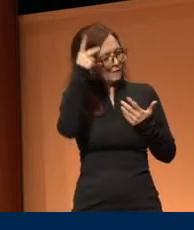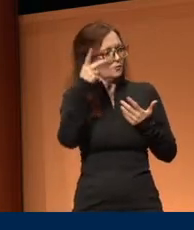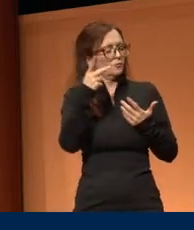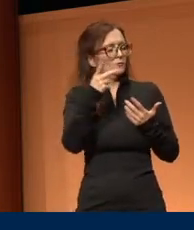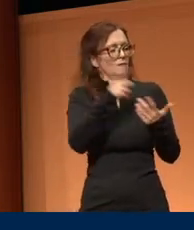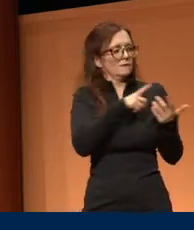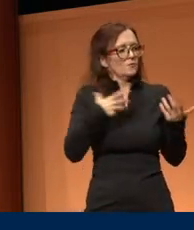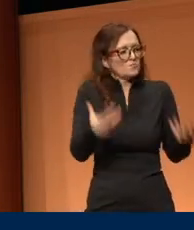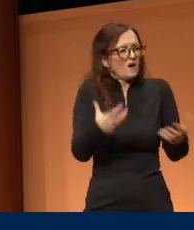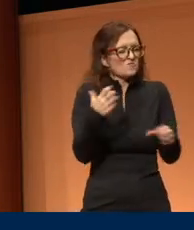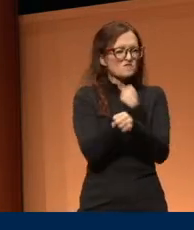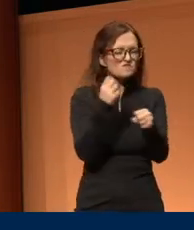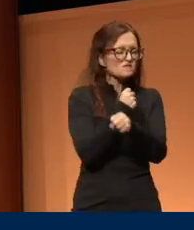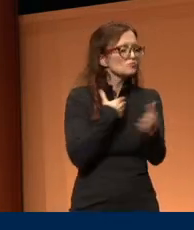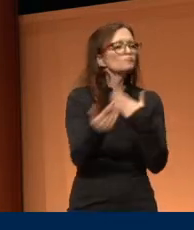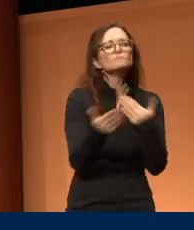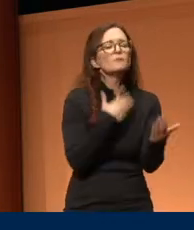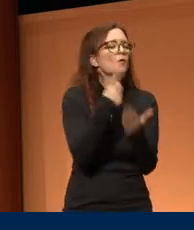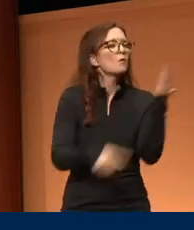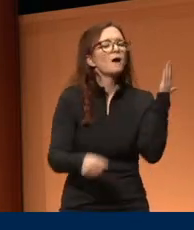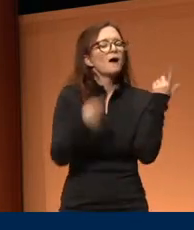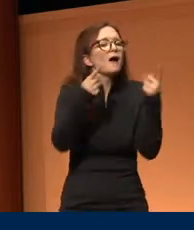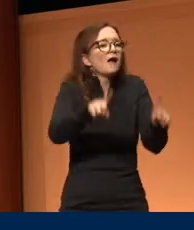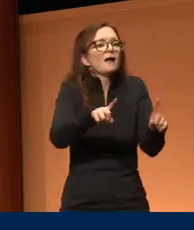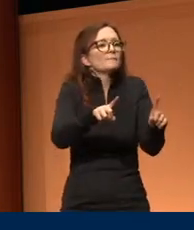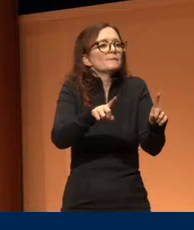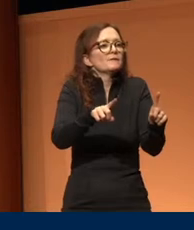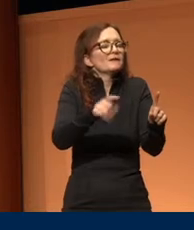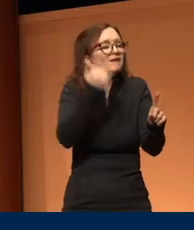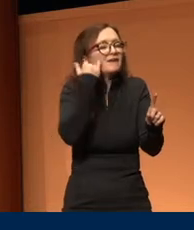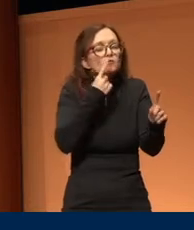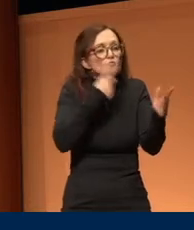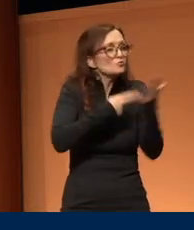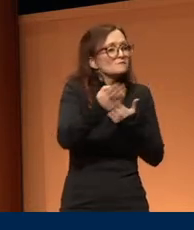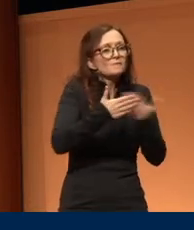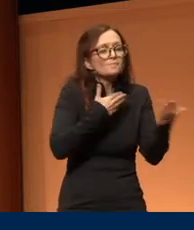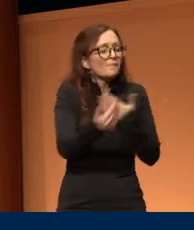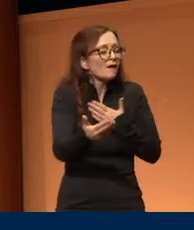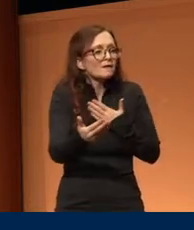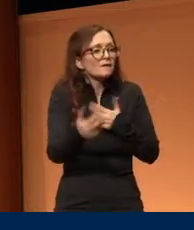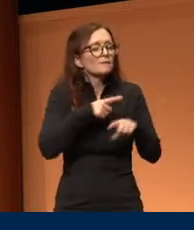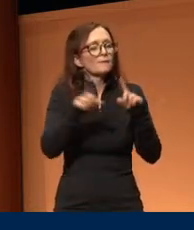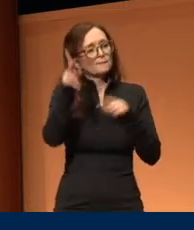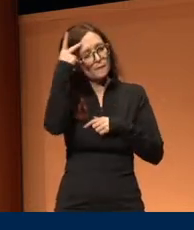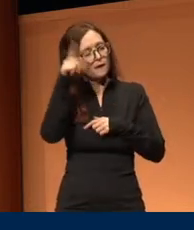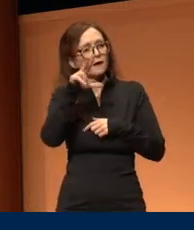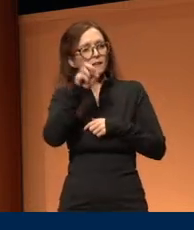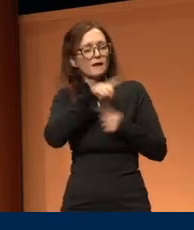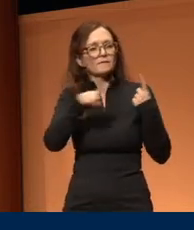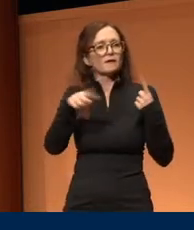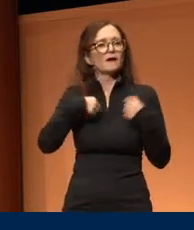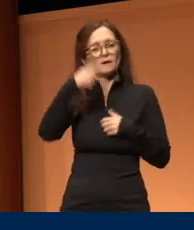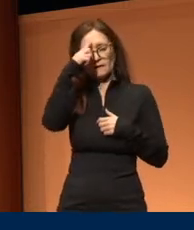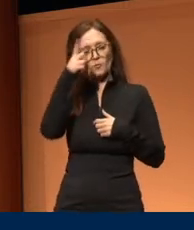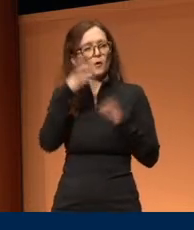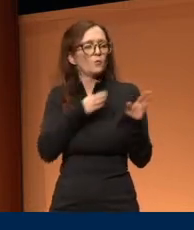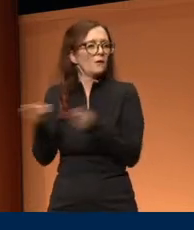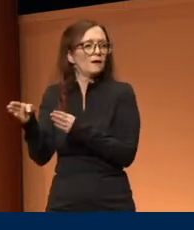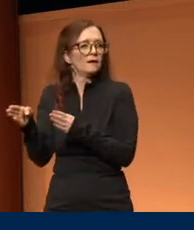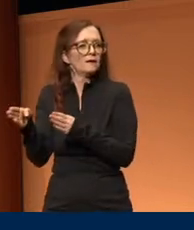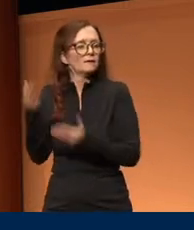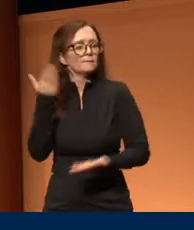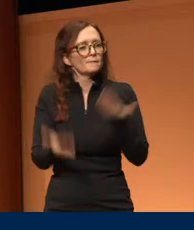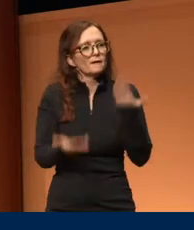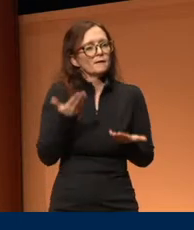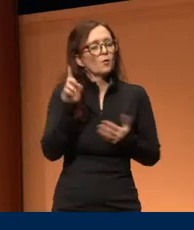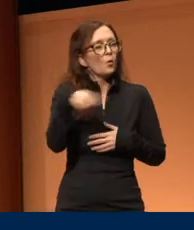of winning at any cost rather than an orientation to the truth. A politics of love, I conclude, is one way, perhaps indeed